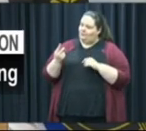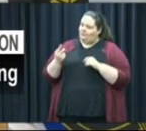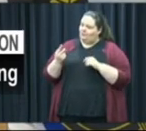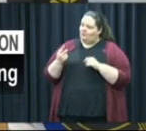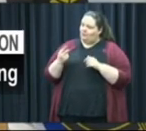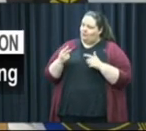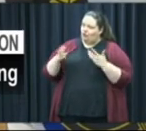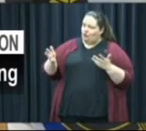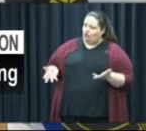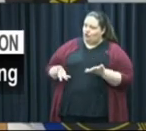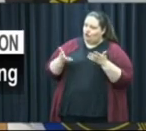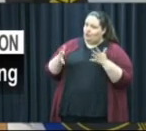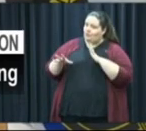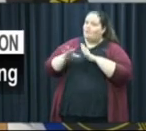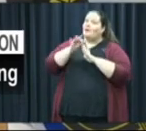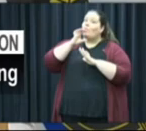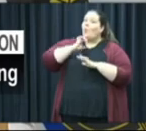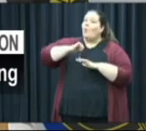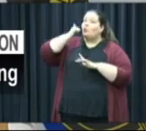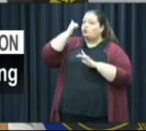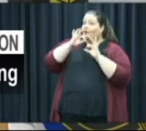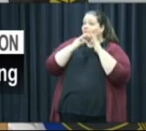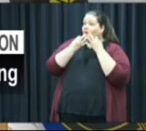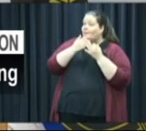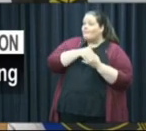people to pick elderly relatives?